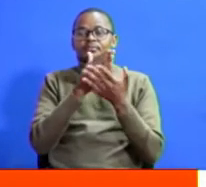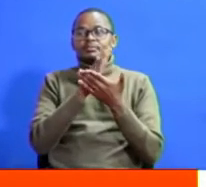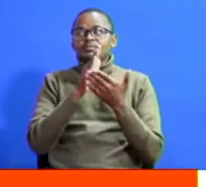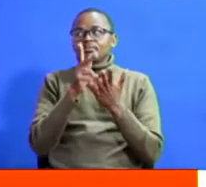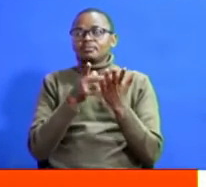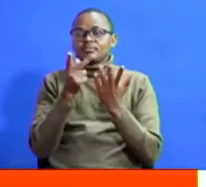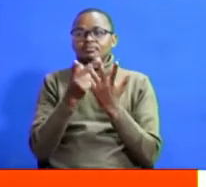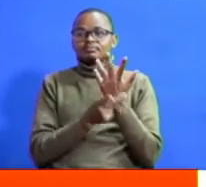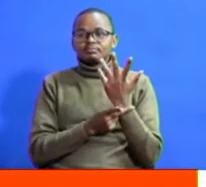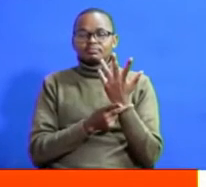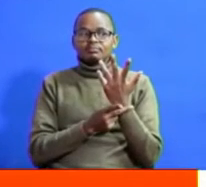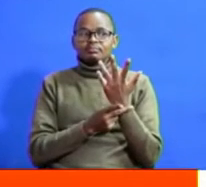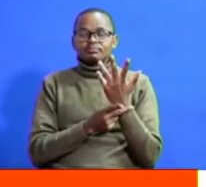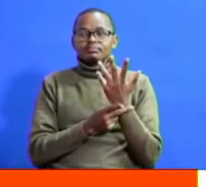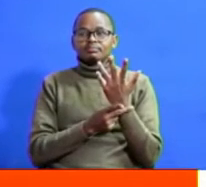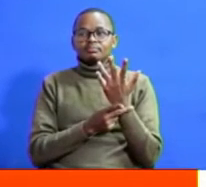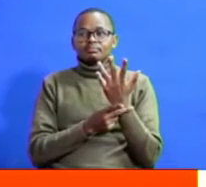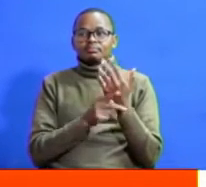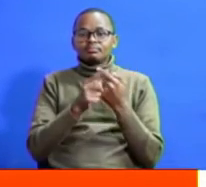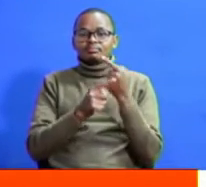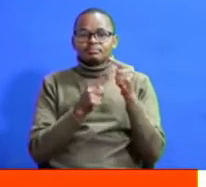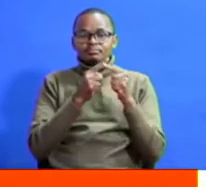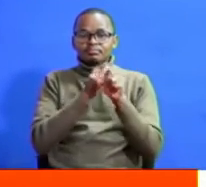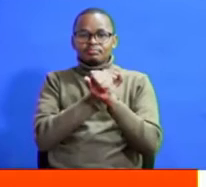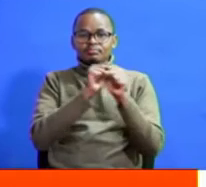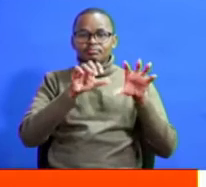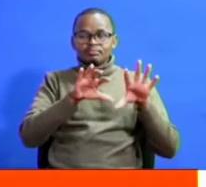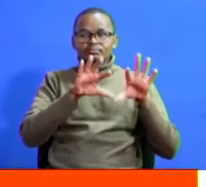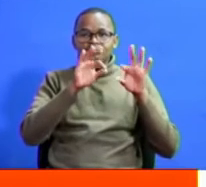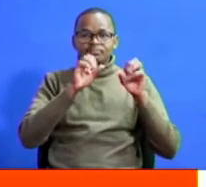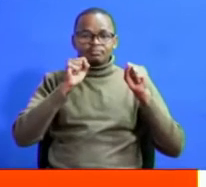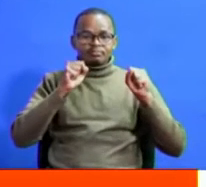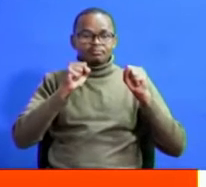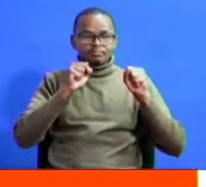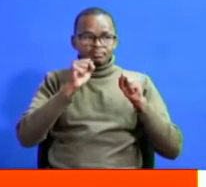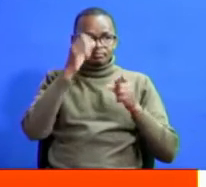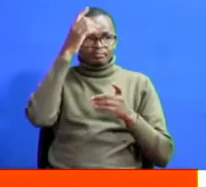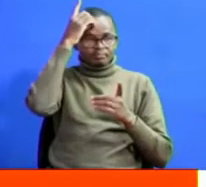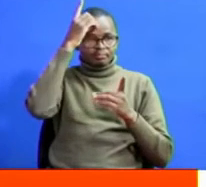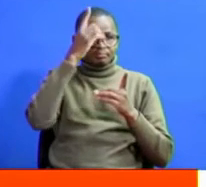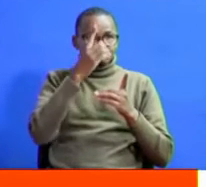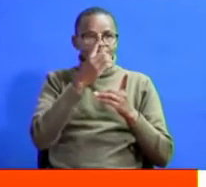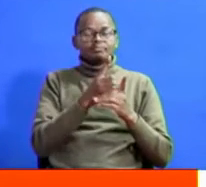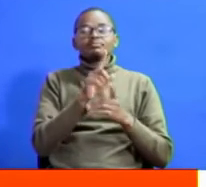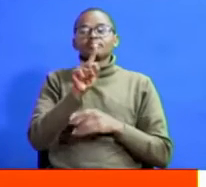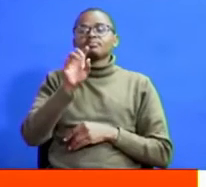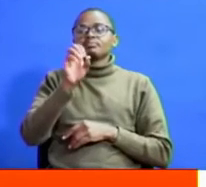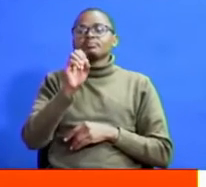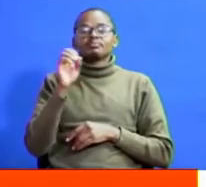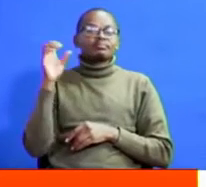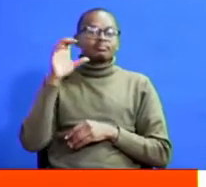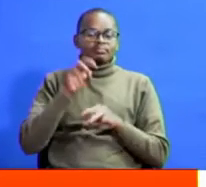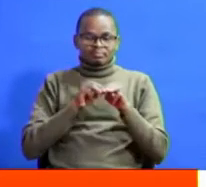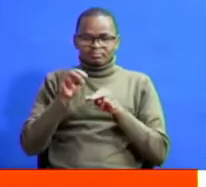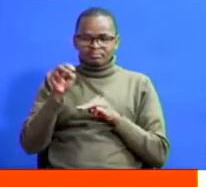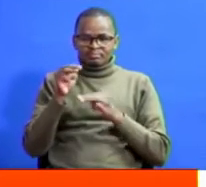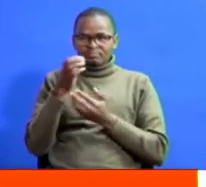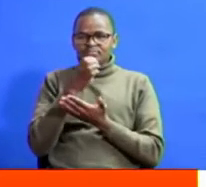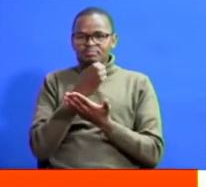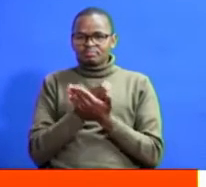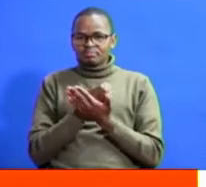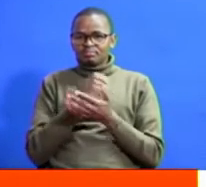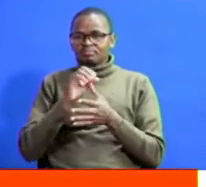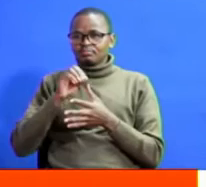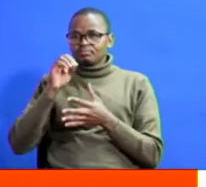projects. When the president takes a firm decision to mismanage the economy,